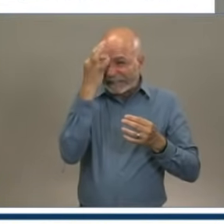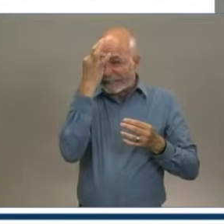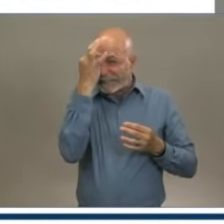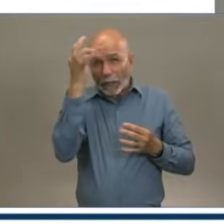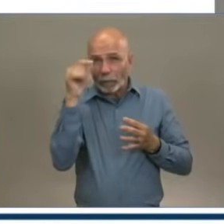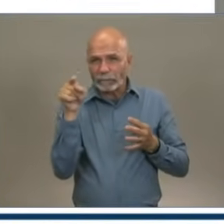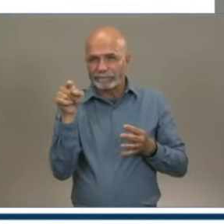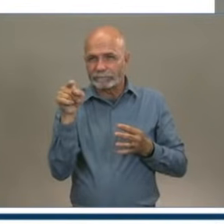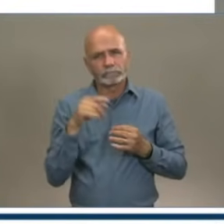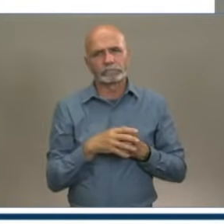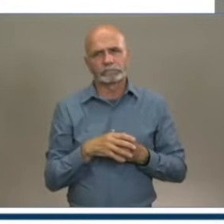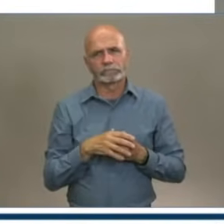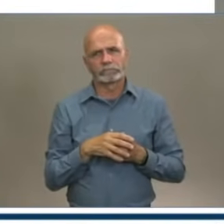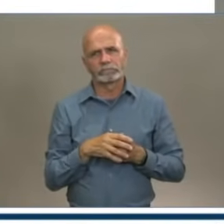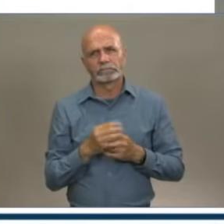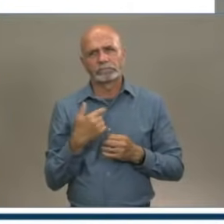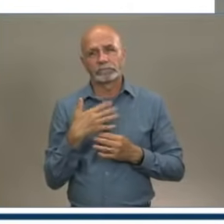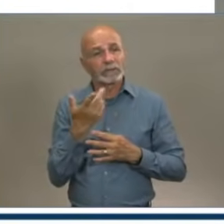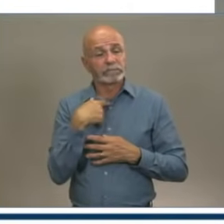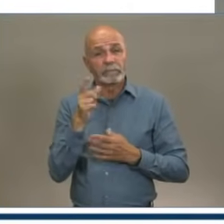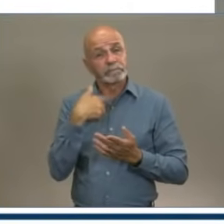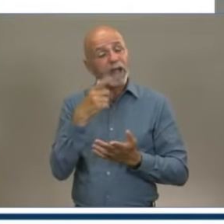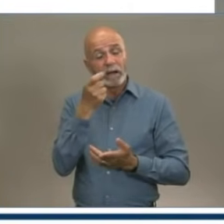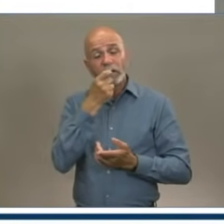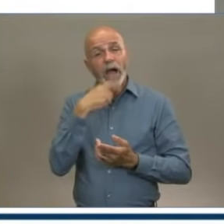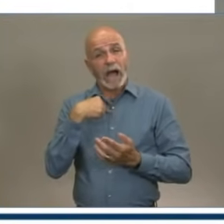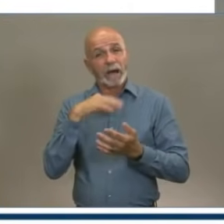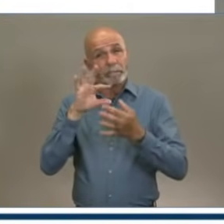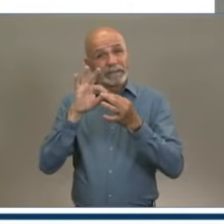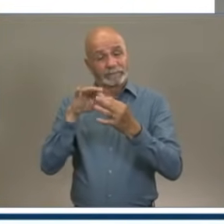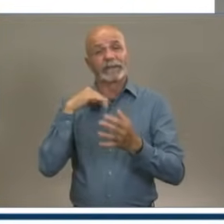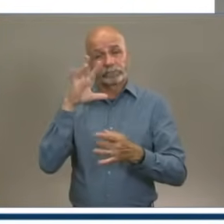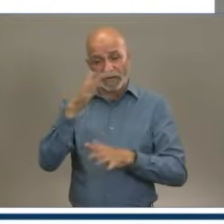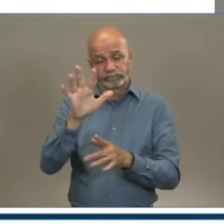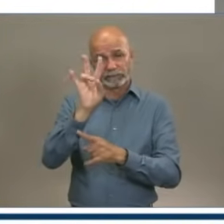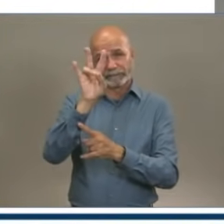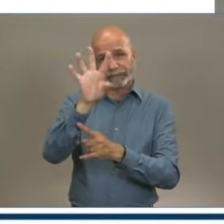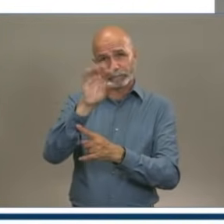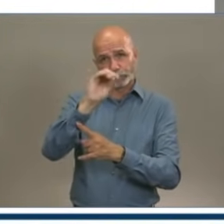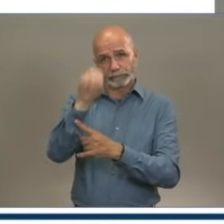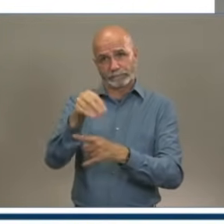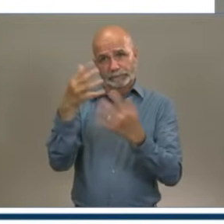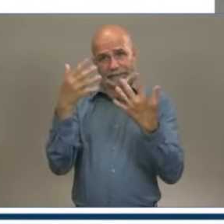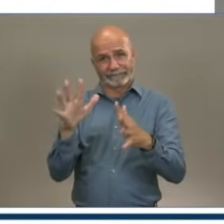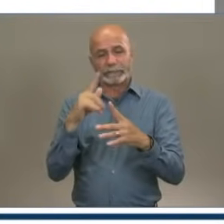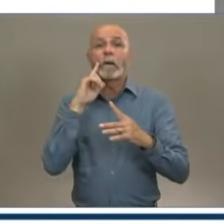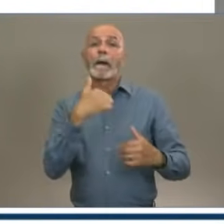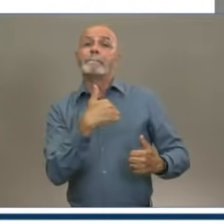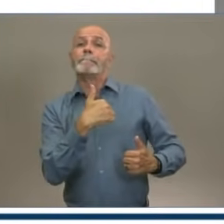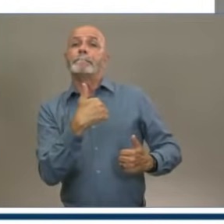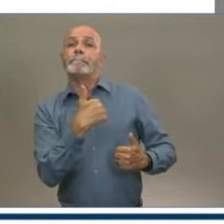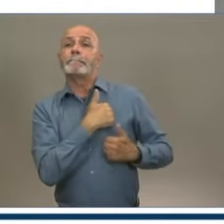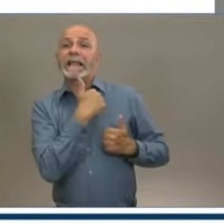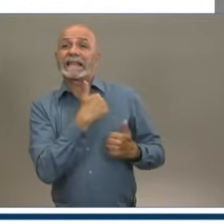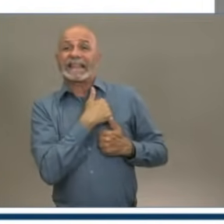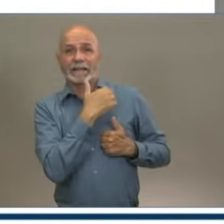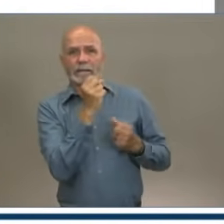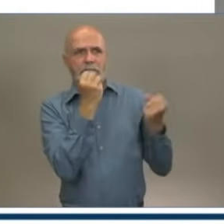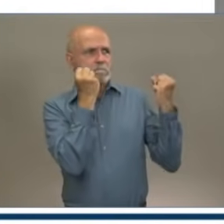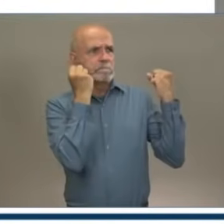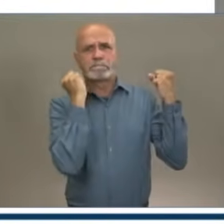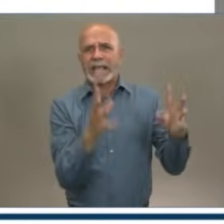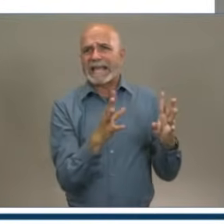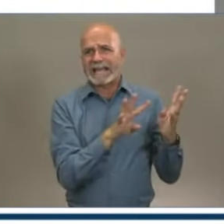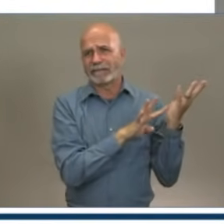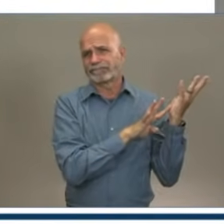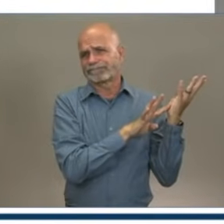75%. We explained that we have a chunk of data coming from our military colleagues, which is just going through the